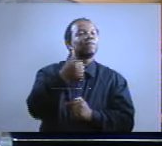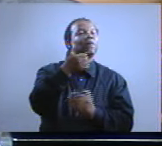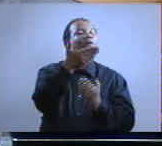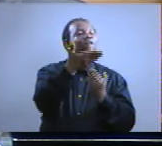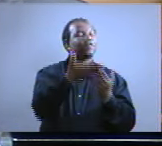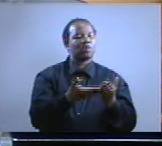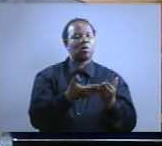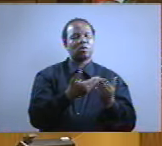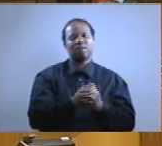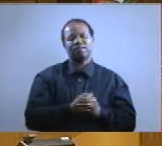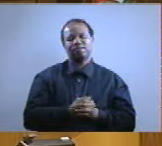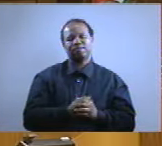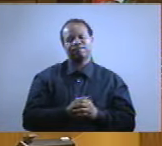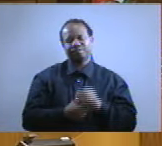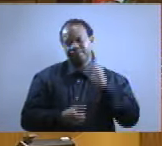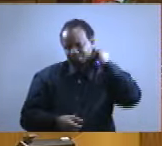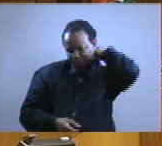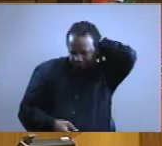order.